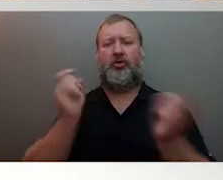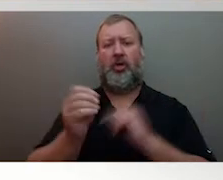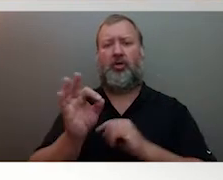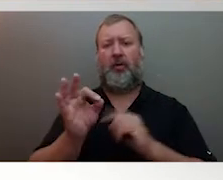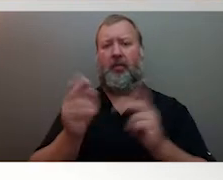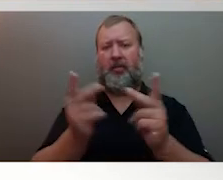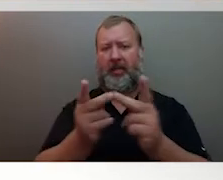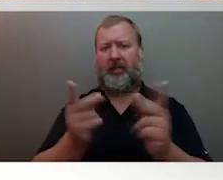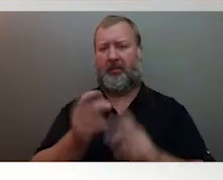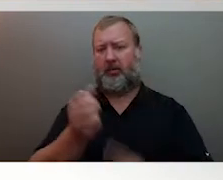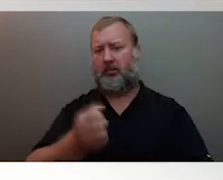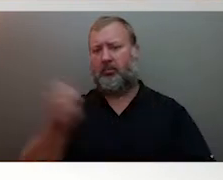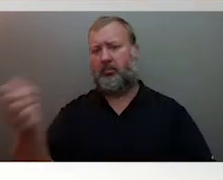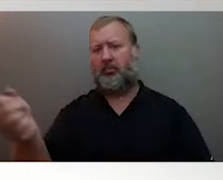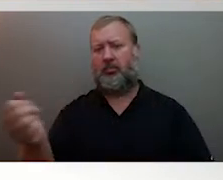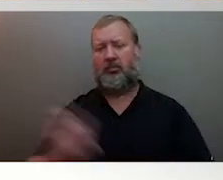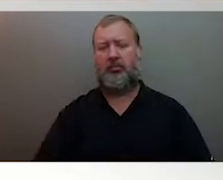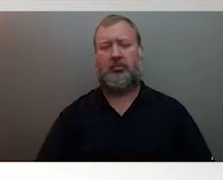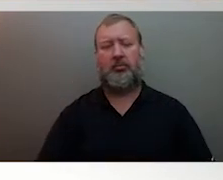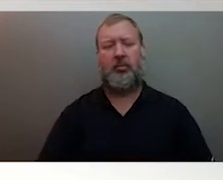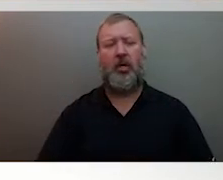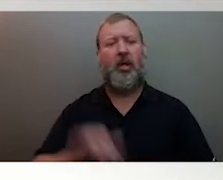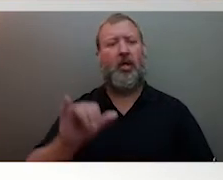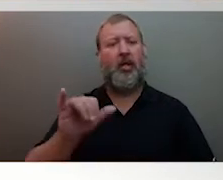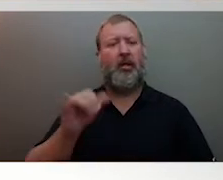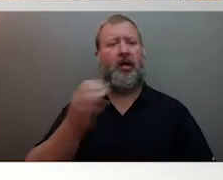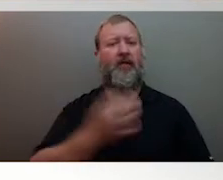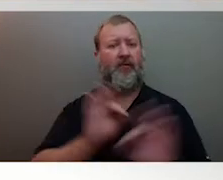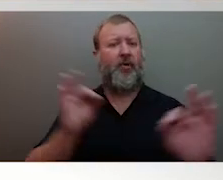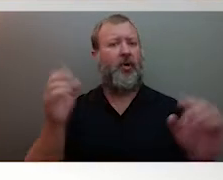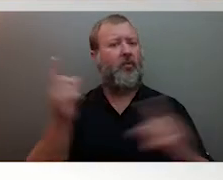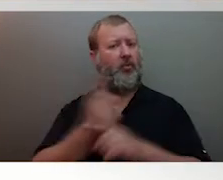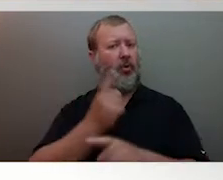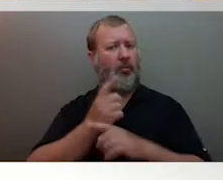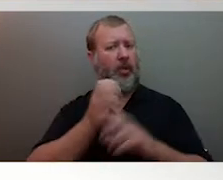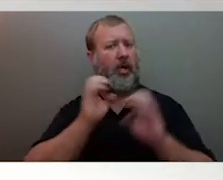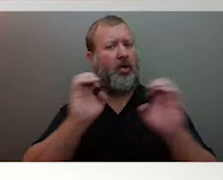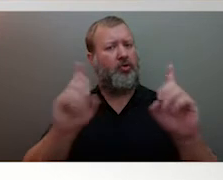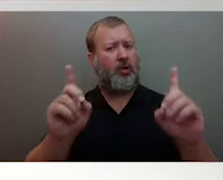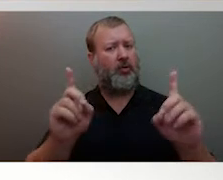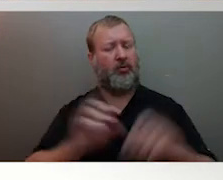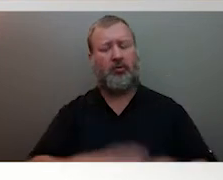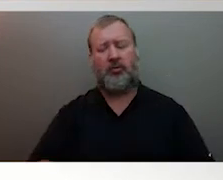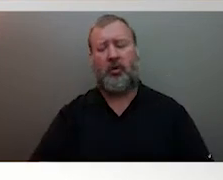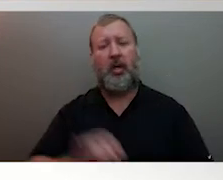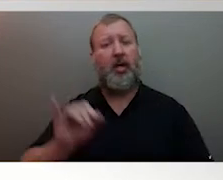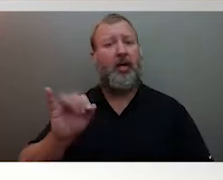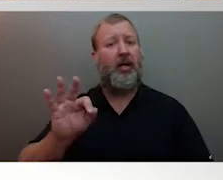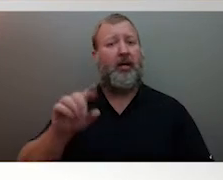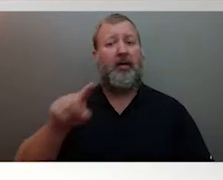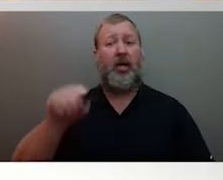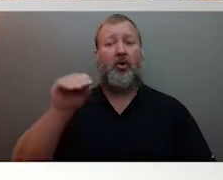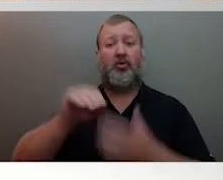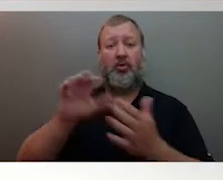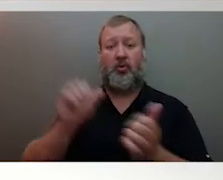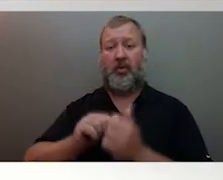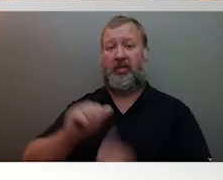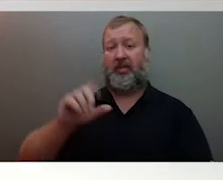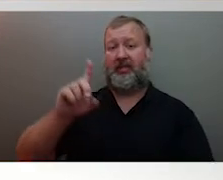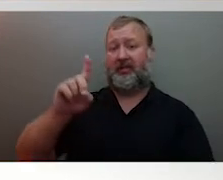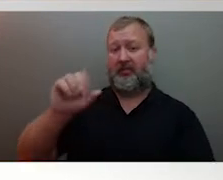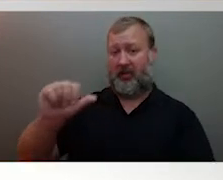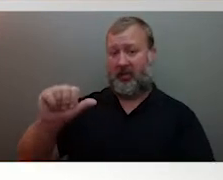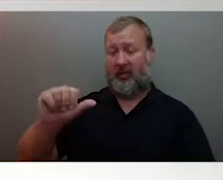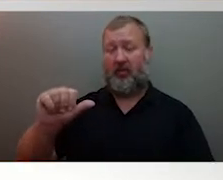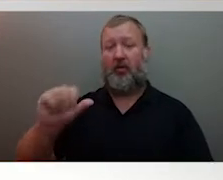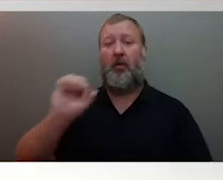placement, also known as a free and appropriate public education. If the student is a student with a disability